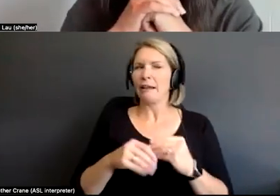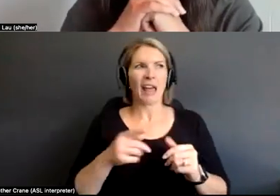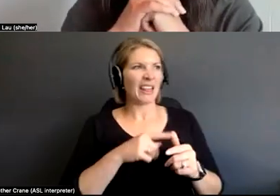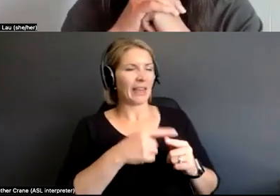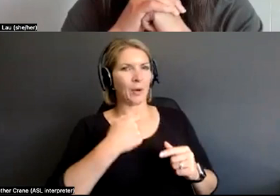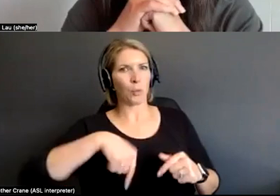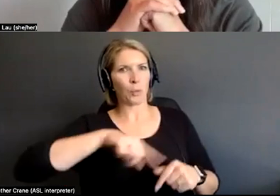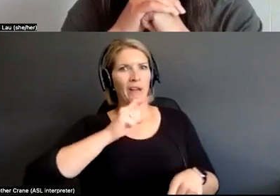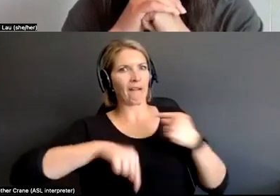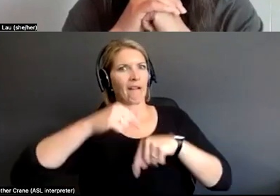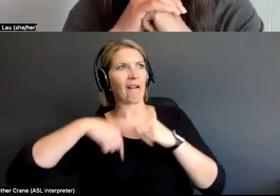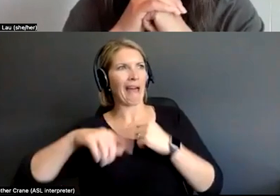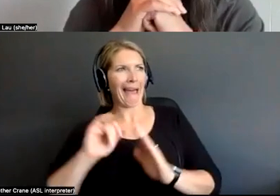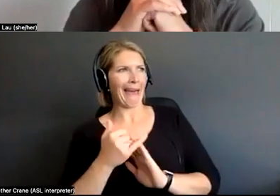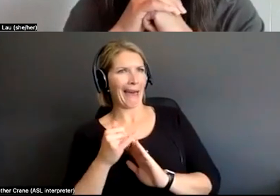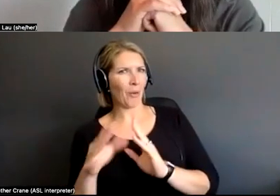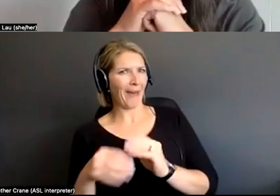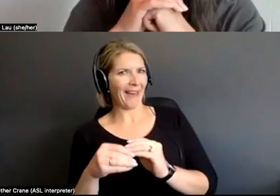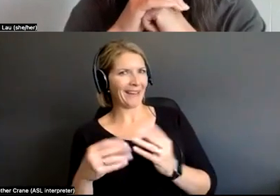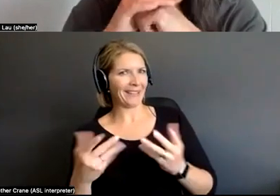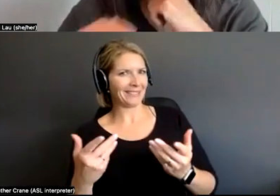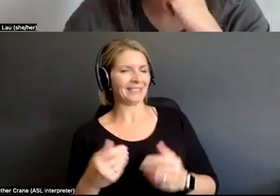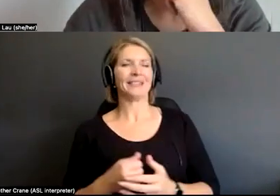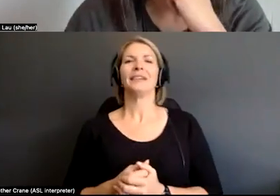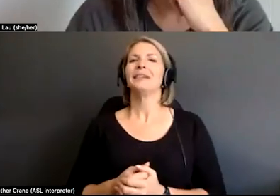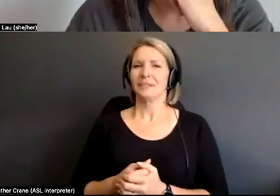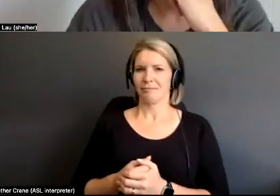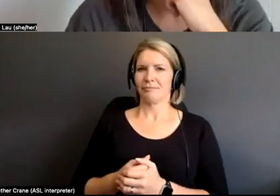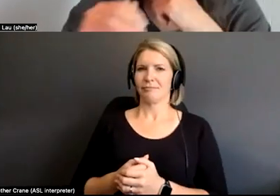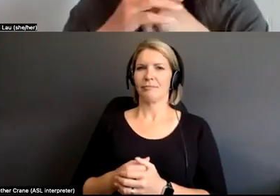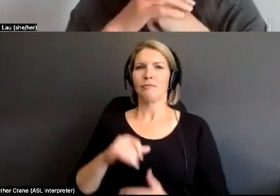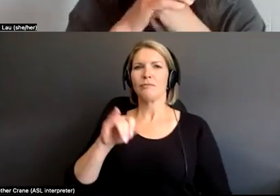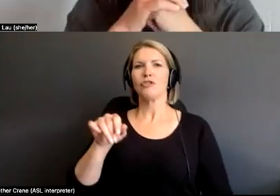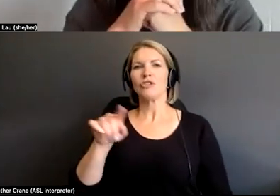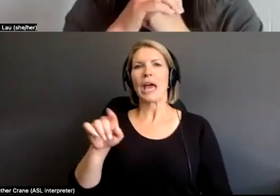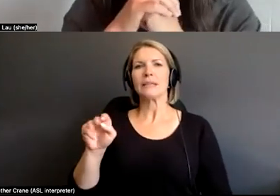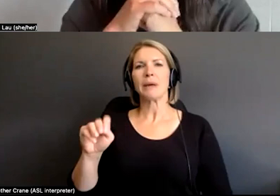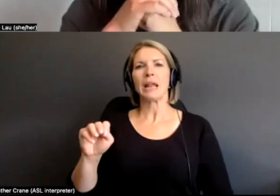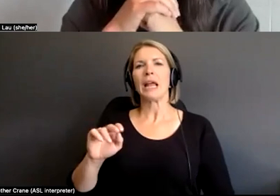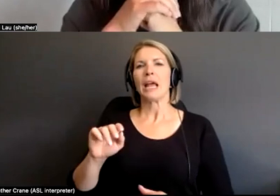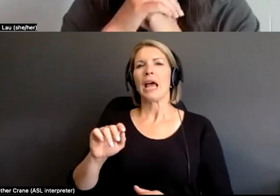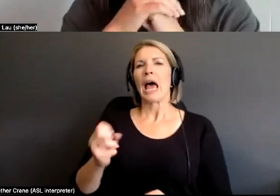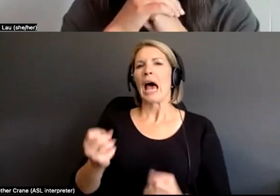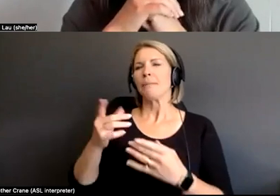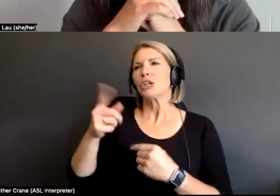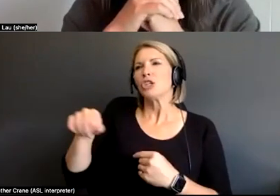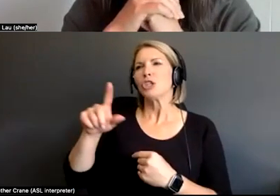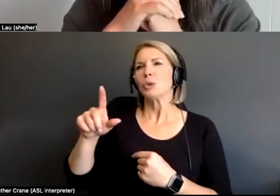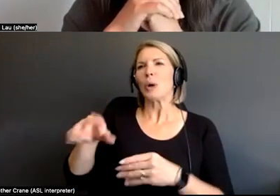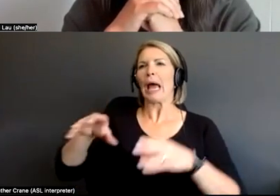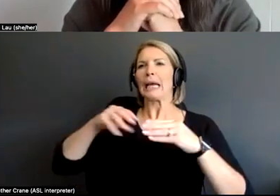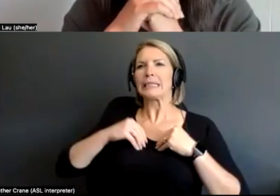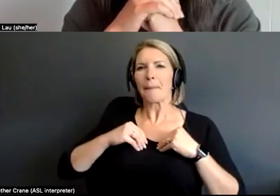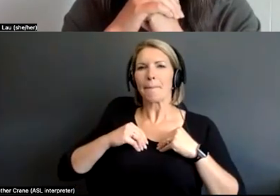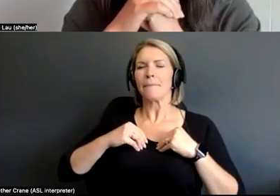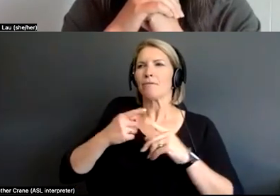Jasmine, how much attention do you pay to what the sales team and the marketing team tell you in terms of what can sell and what they can't